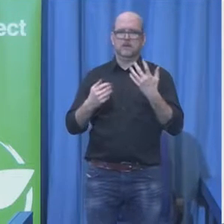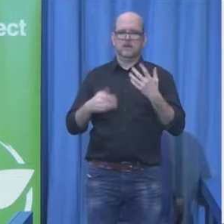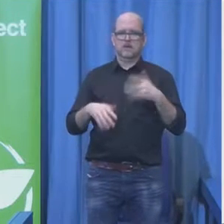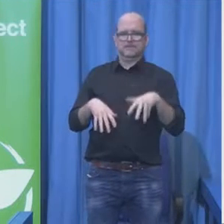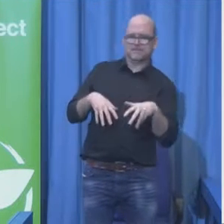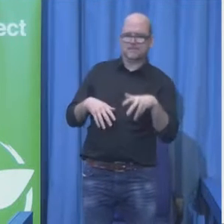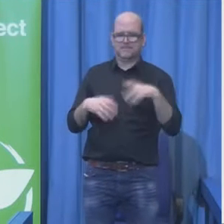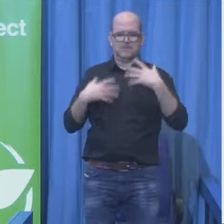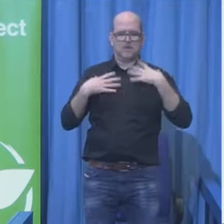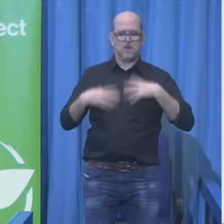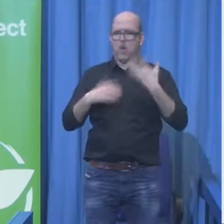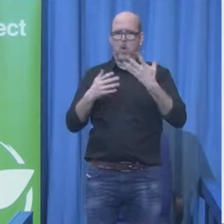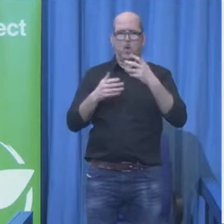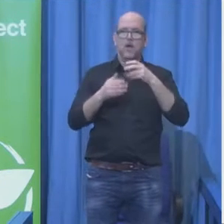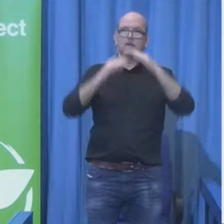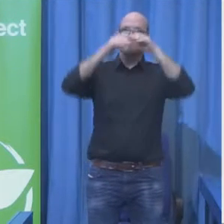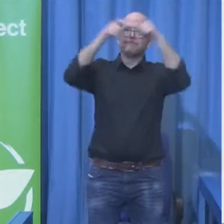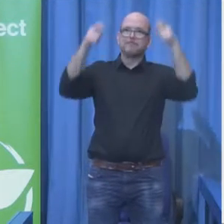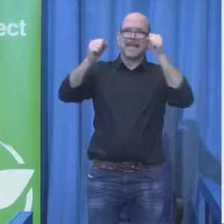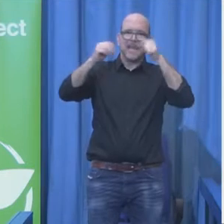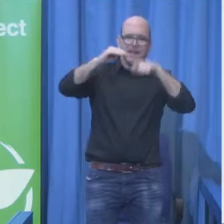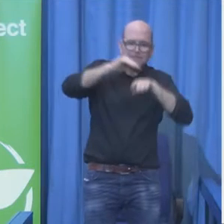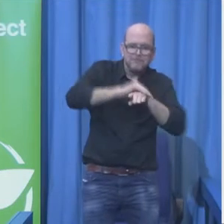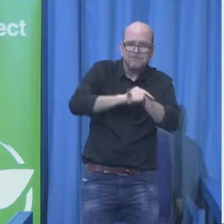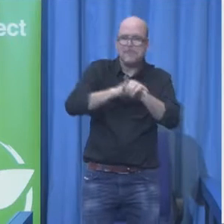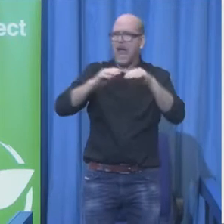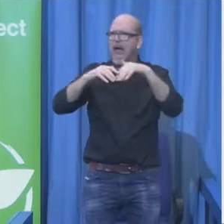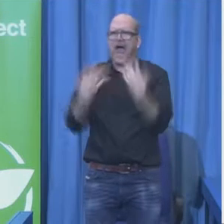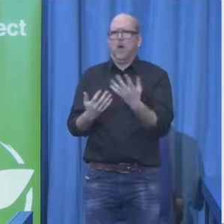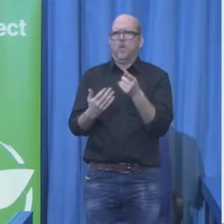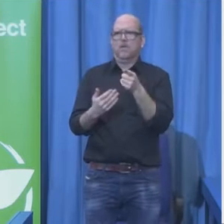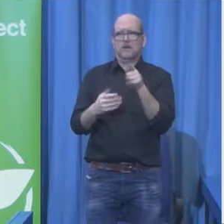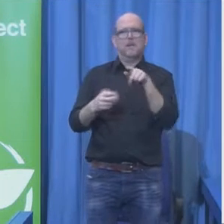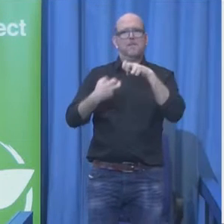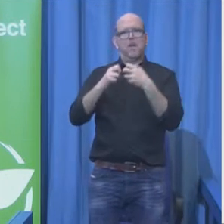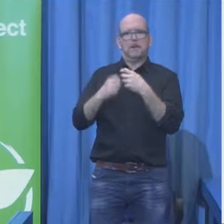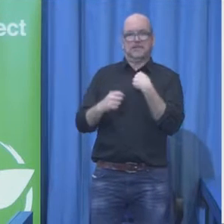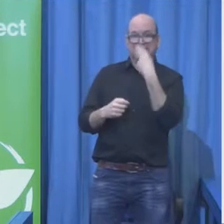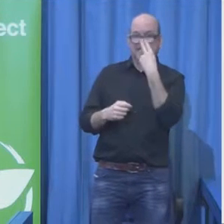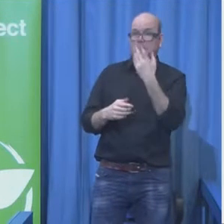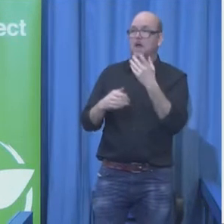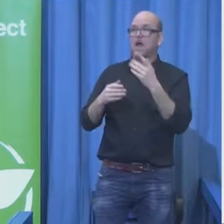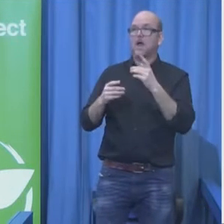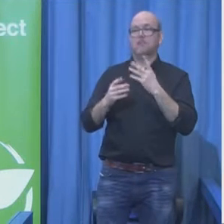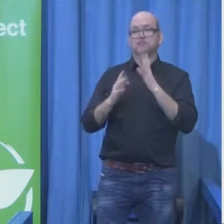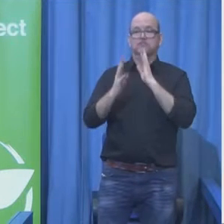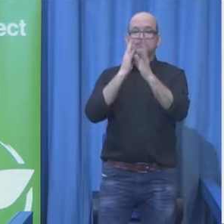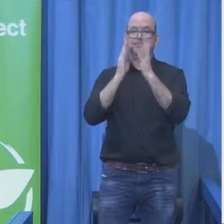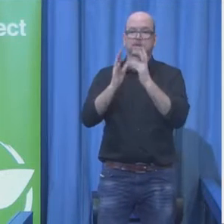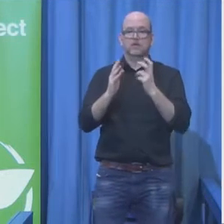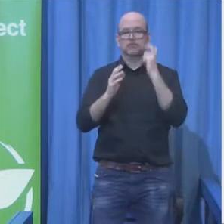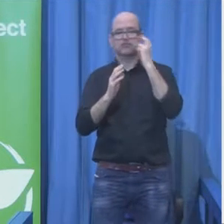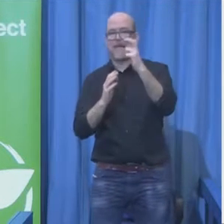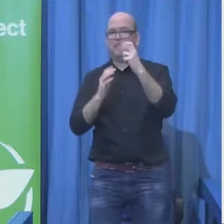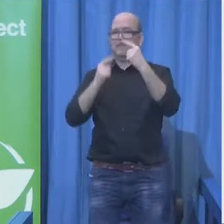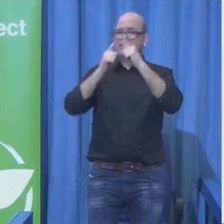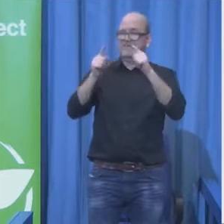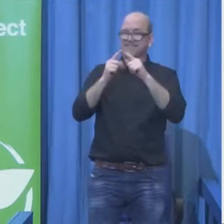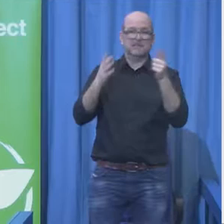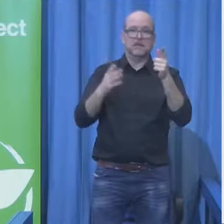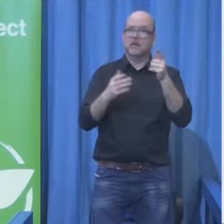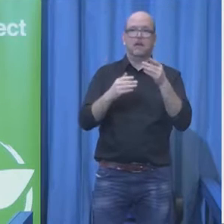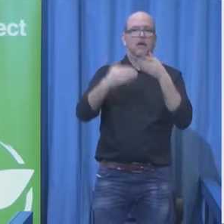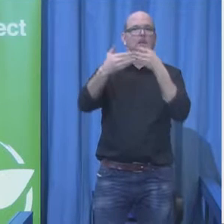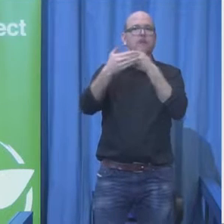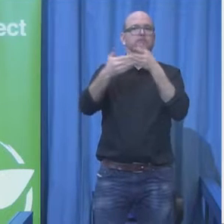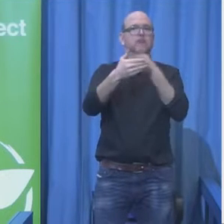Jordan. Public transportation still not accessible. So even if you land a fantastic job and you don't have a